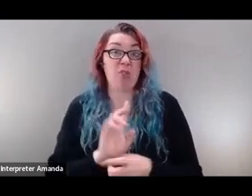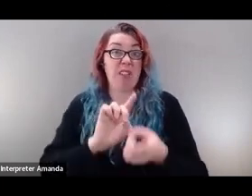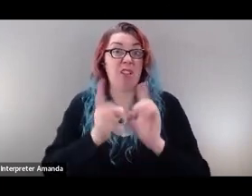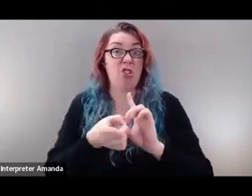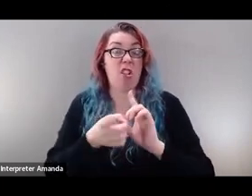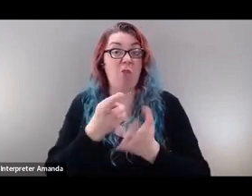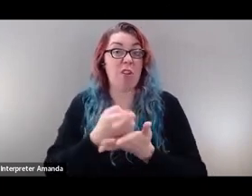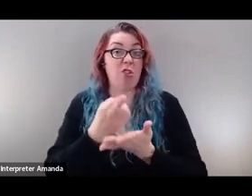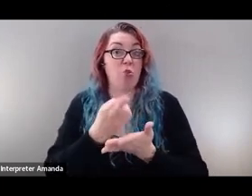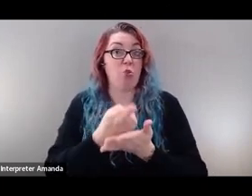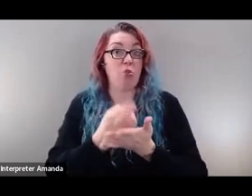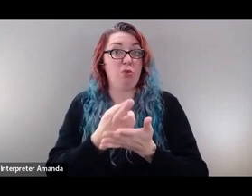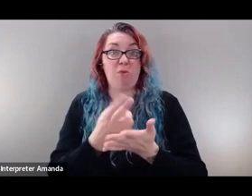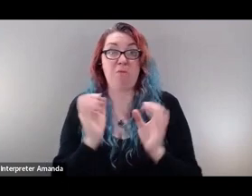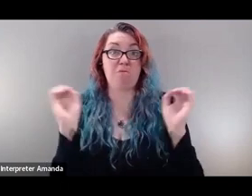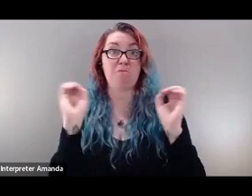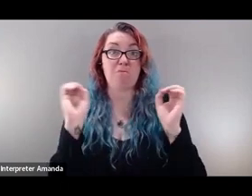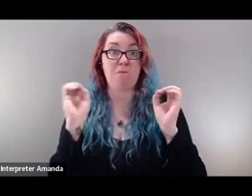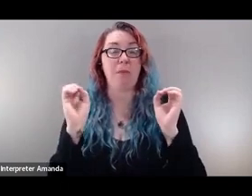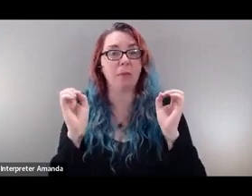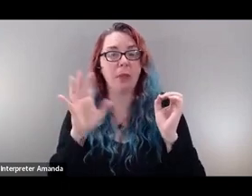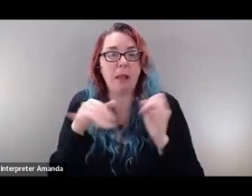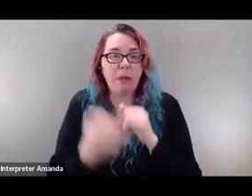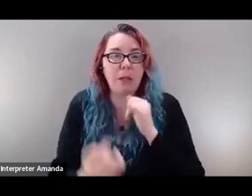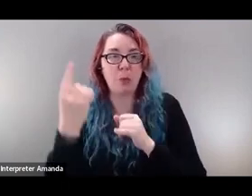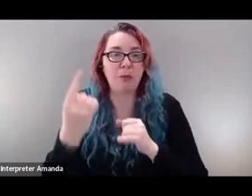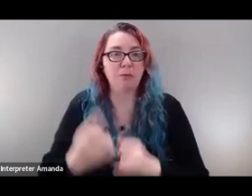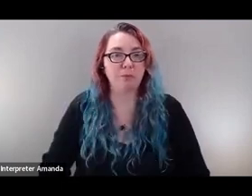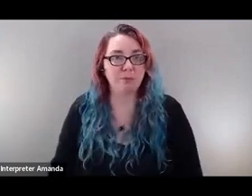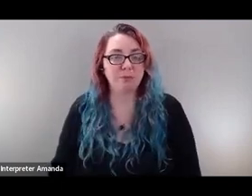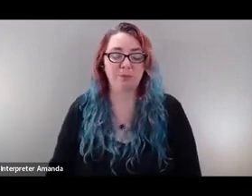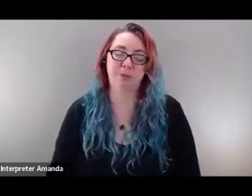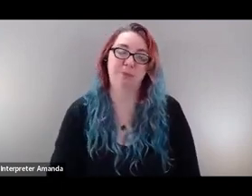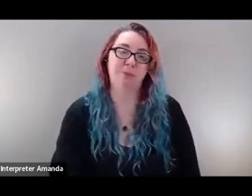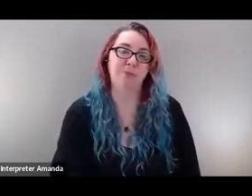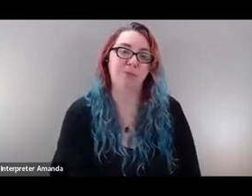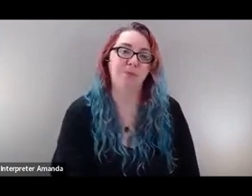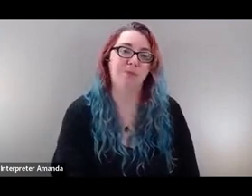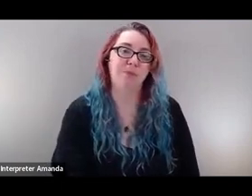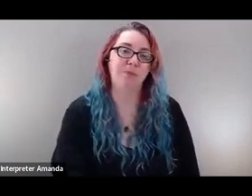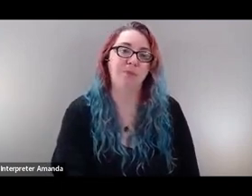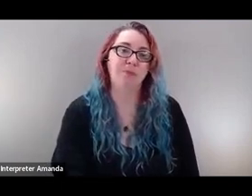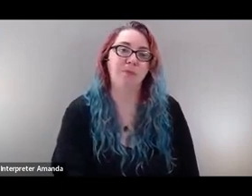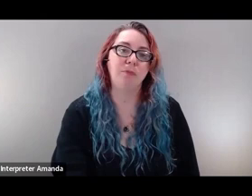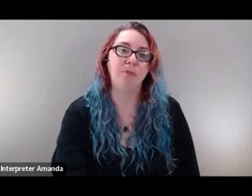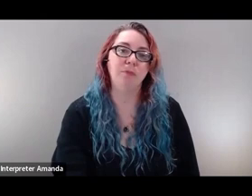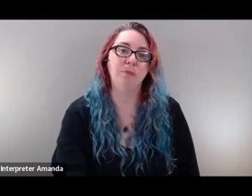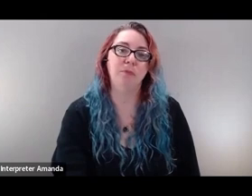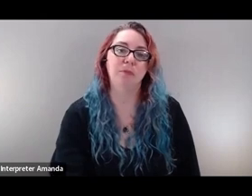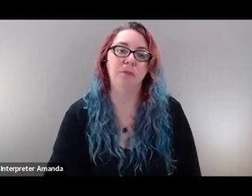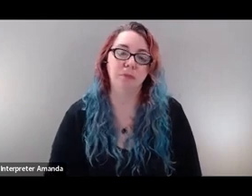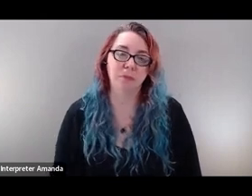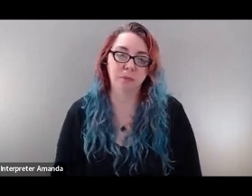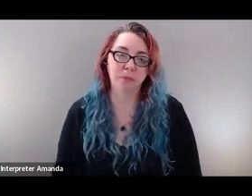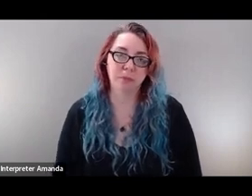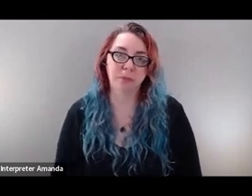So I'll let a few more minutes. And maybe we can keep the survey up when we start the conversation, just to